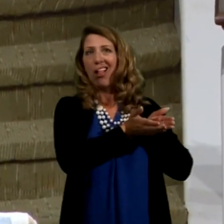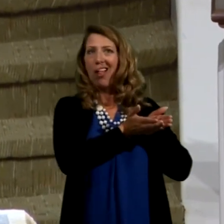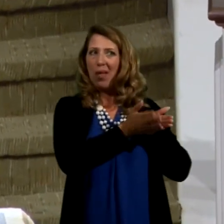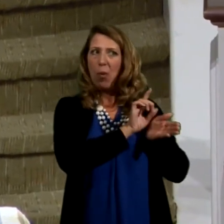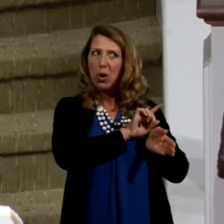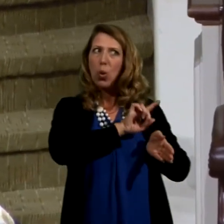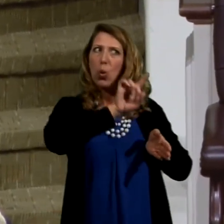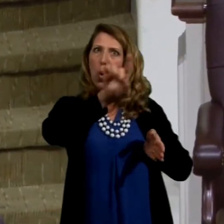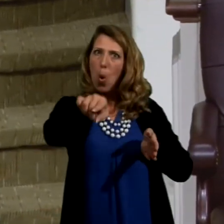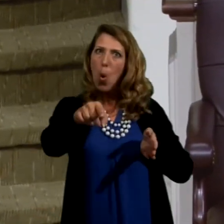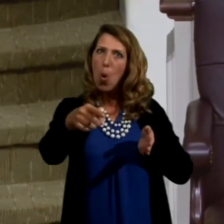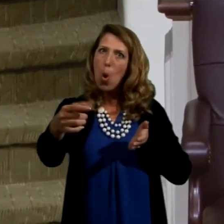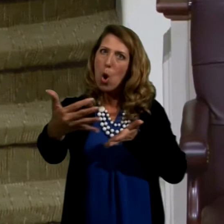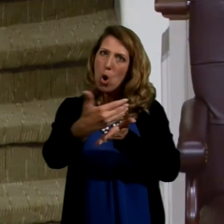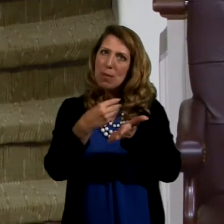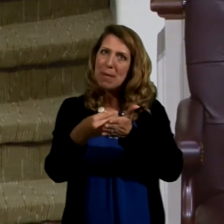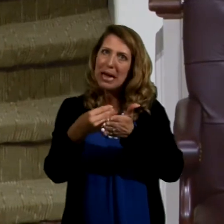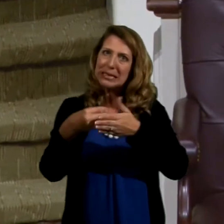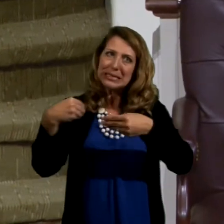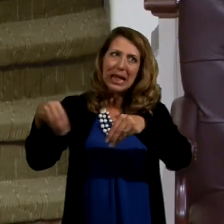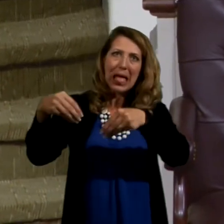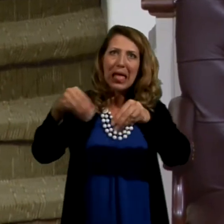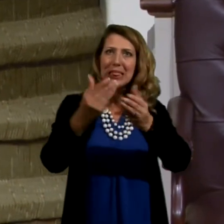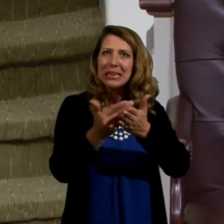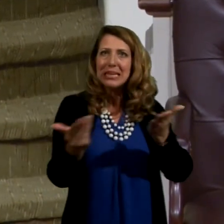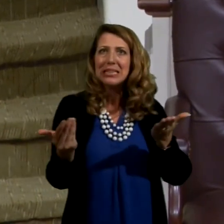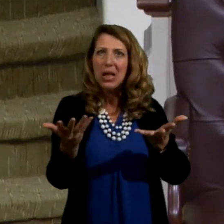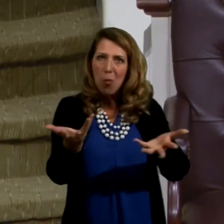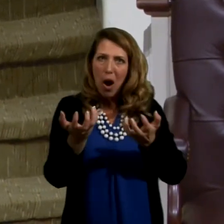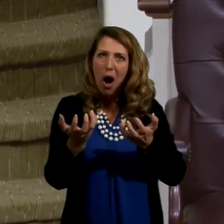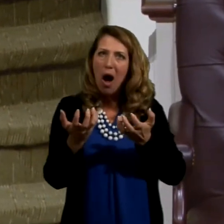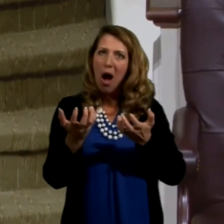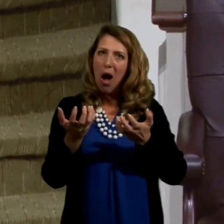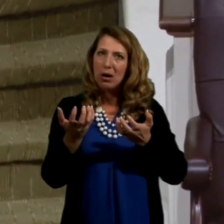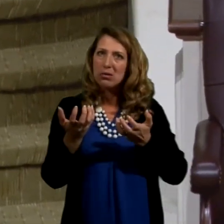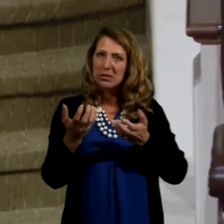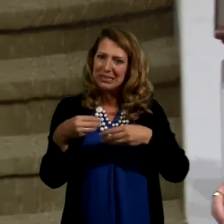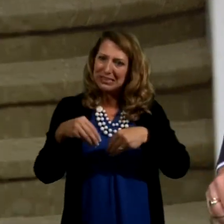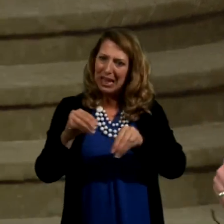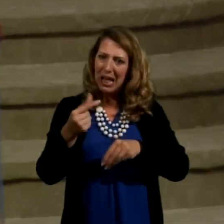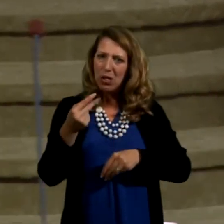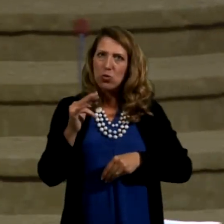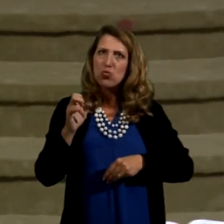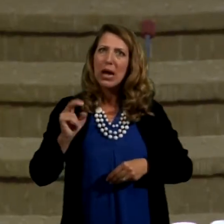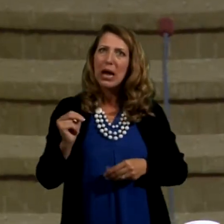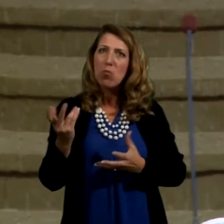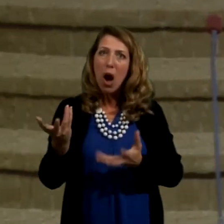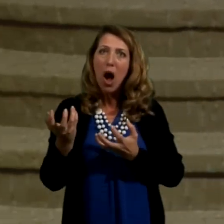and get it down the shores and make their way to Rome where they could cash in that grain and make some money.